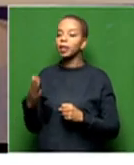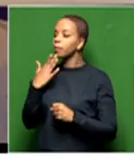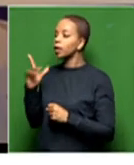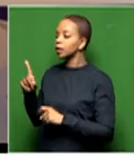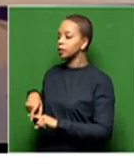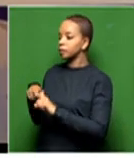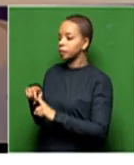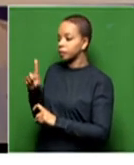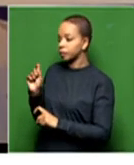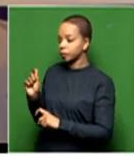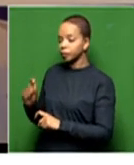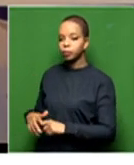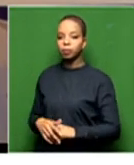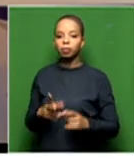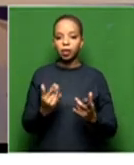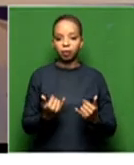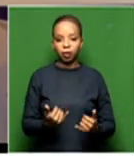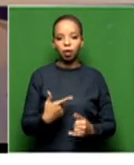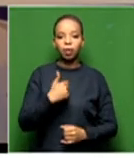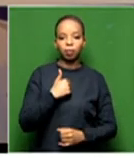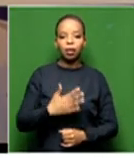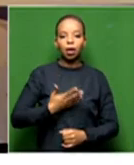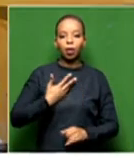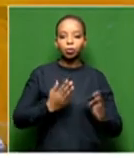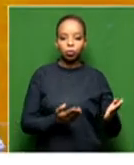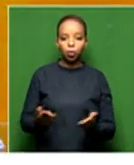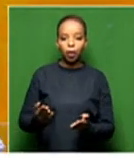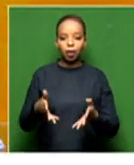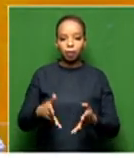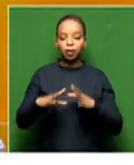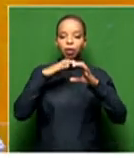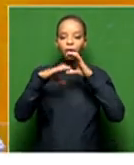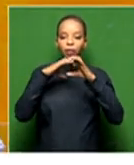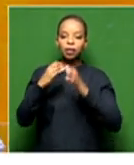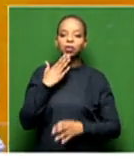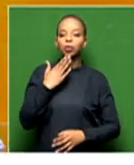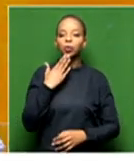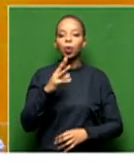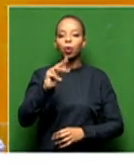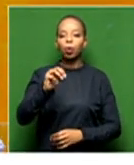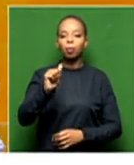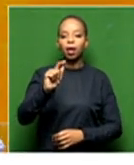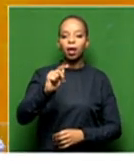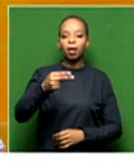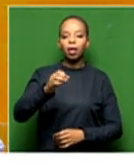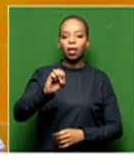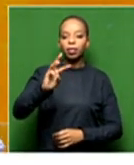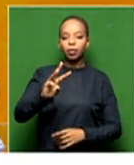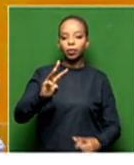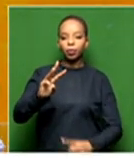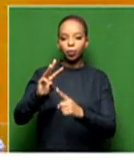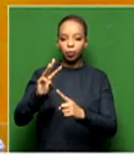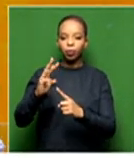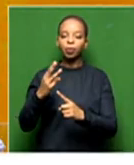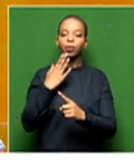certainly pick up on this conversation in a moment. But for now, let me welcome into this conversation Matthew Becquieu. He's the attaché for innovation